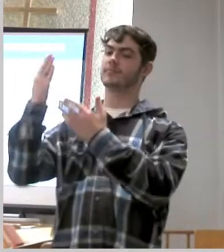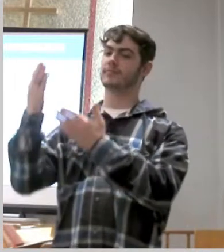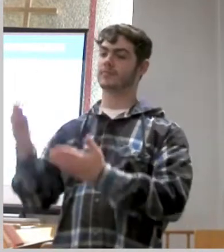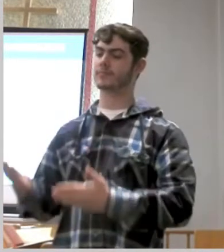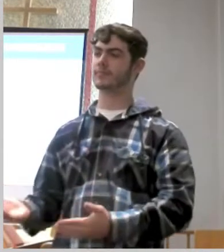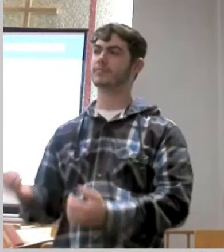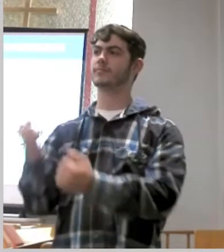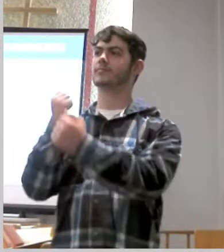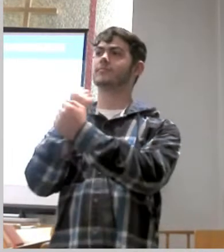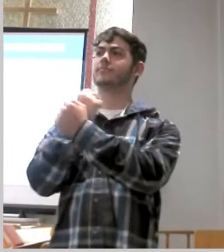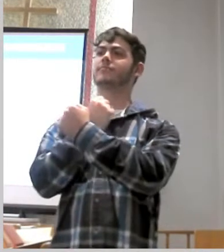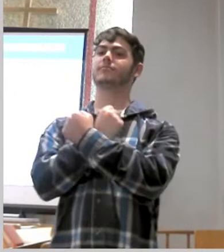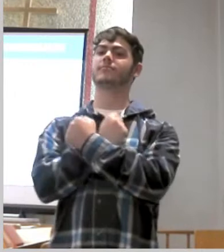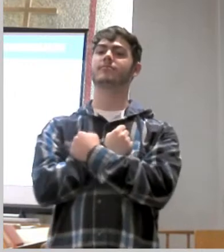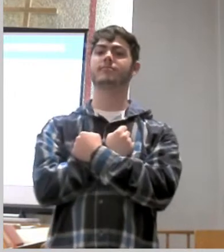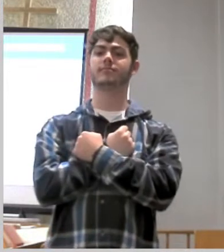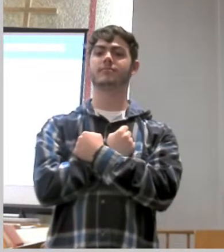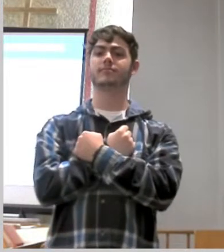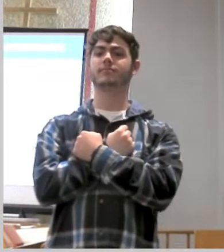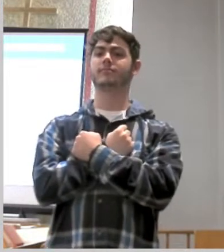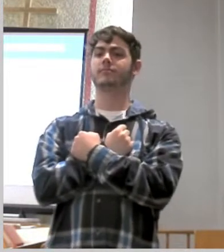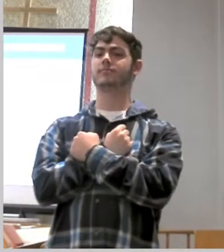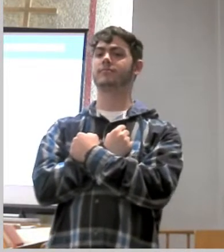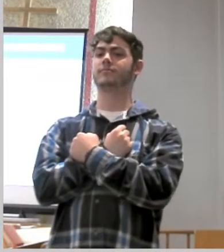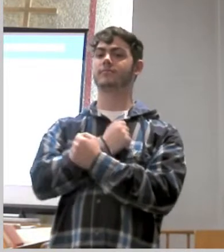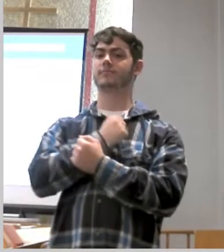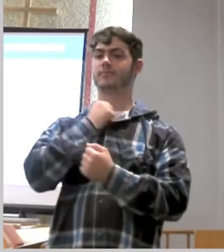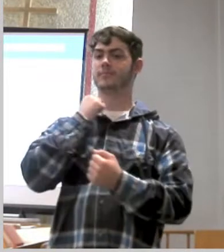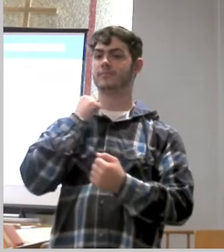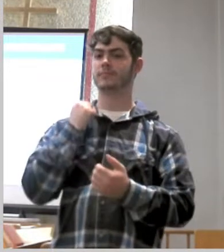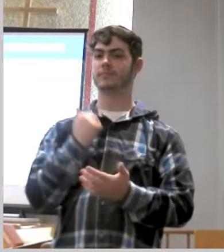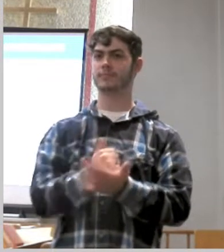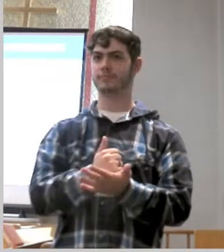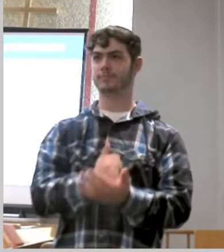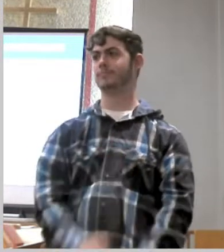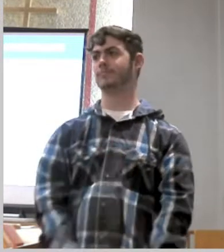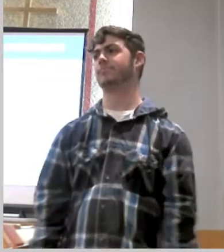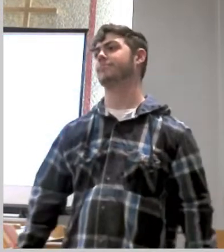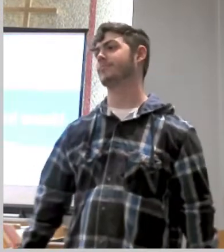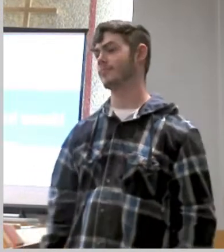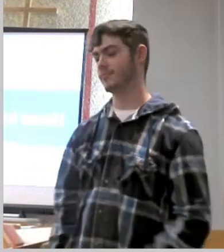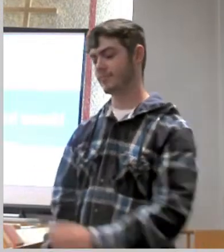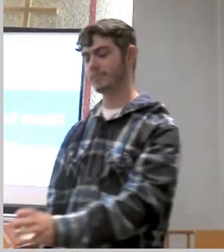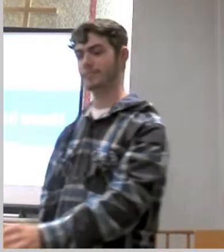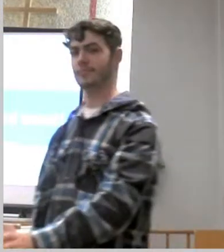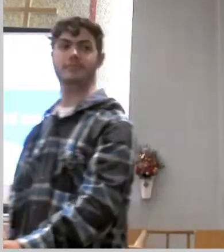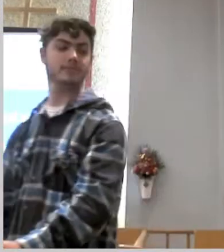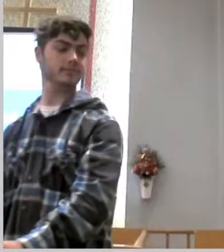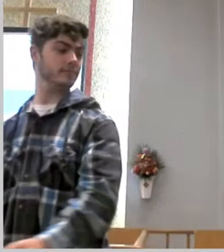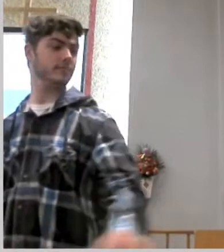God is love. Amen.